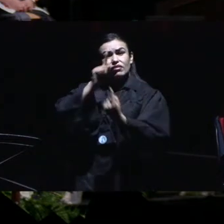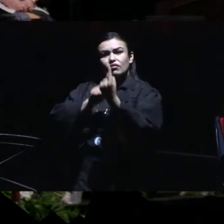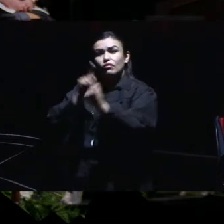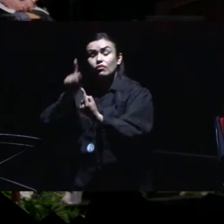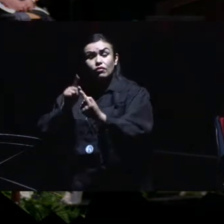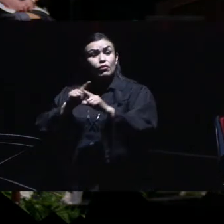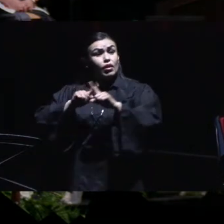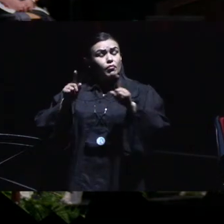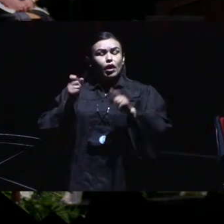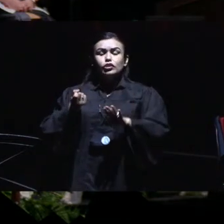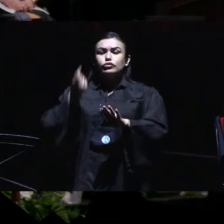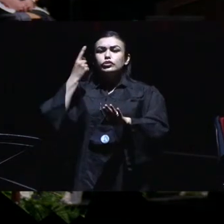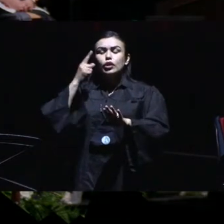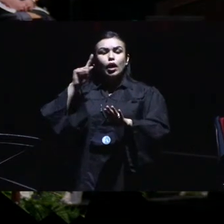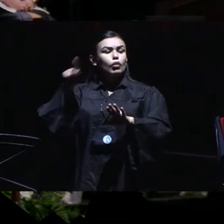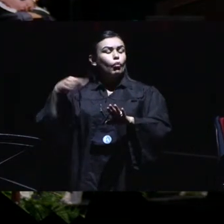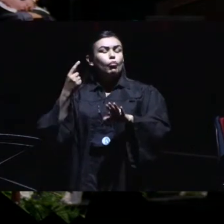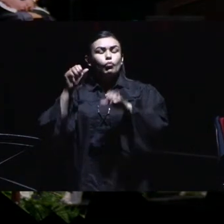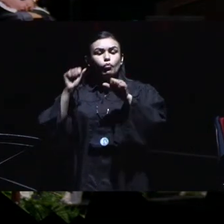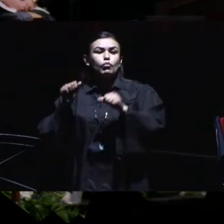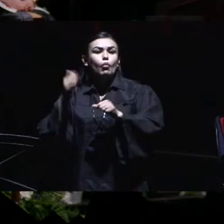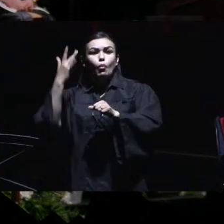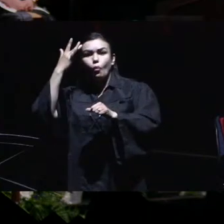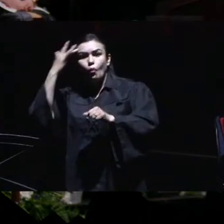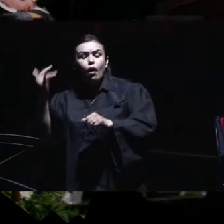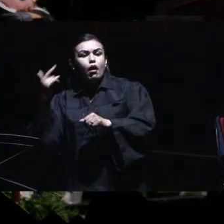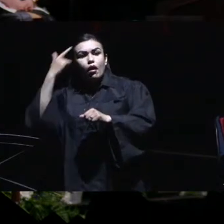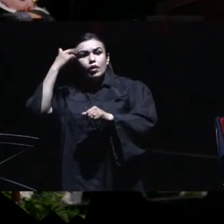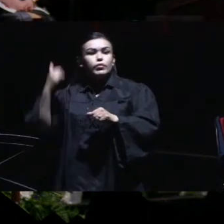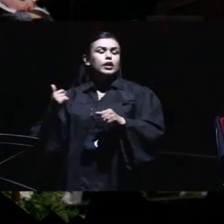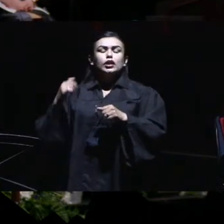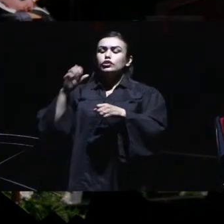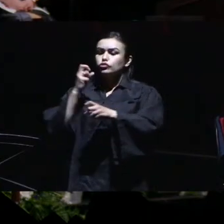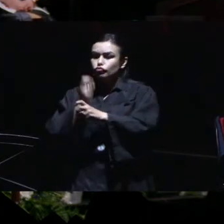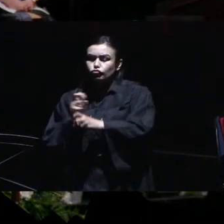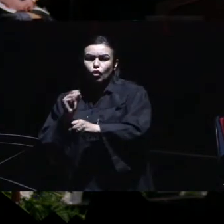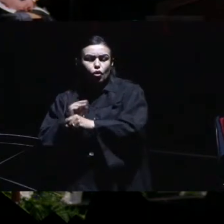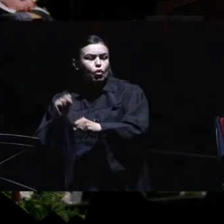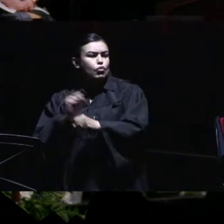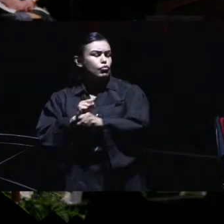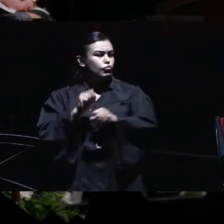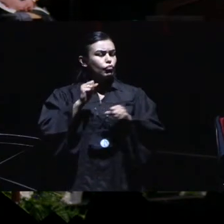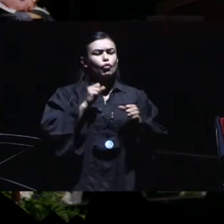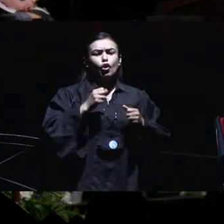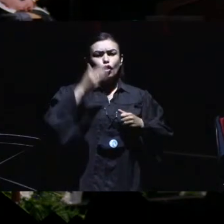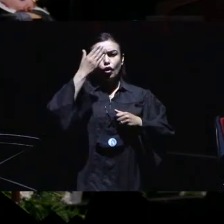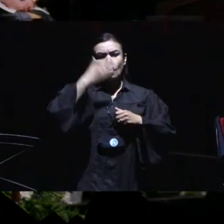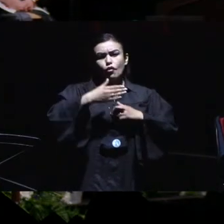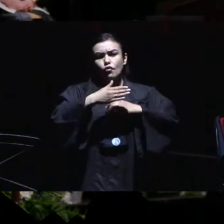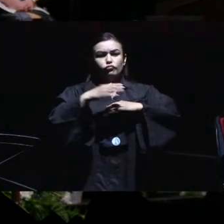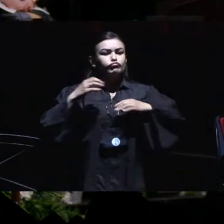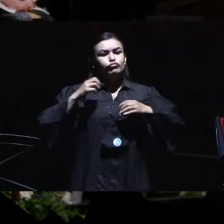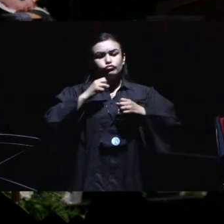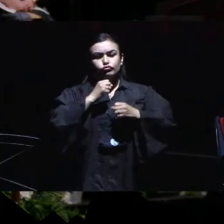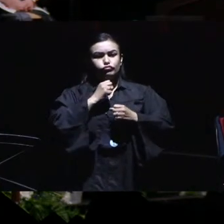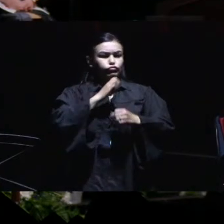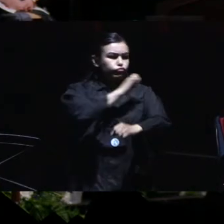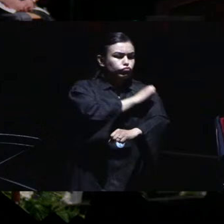the great sacrifices, hard work of our frontline workers and scientists across this community and across the